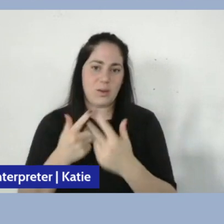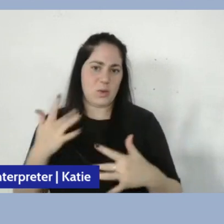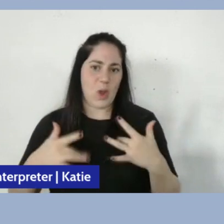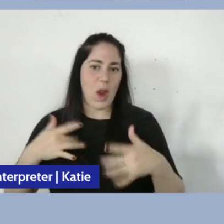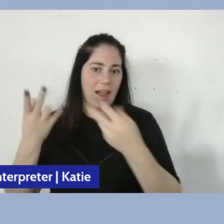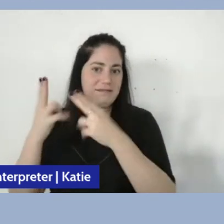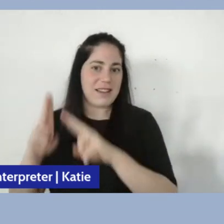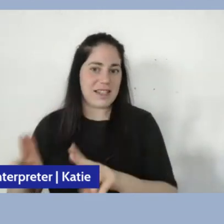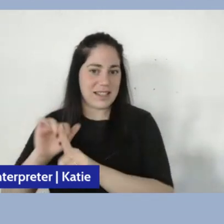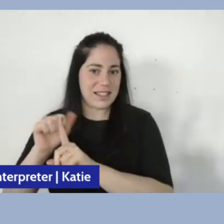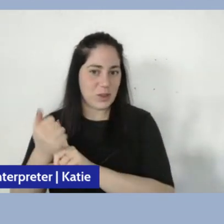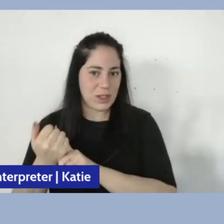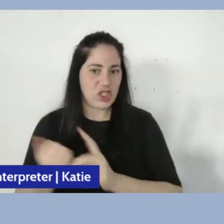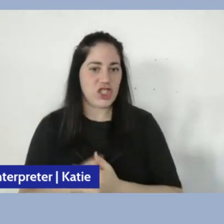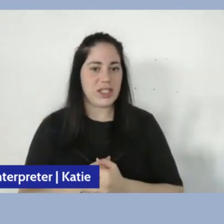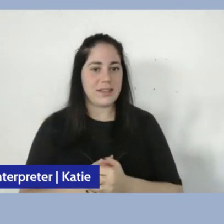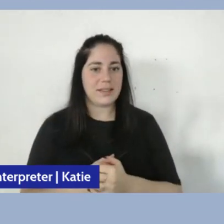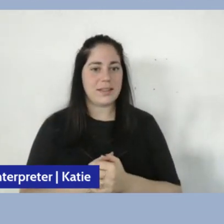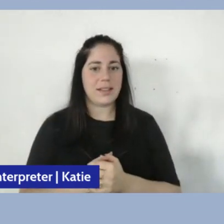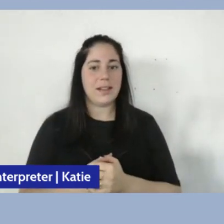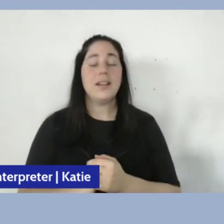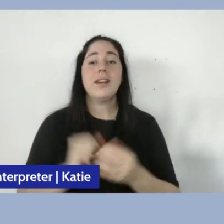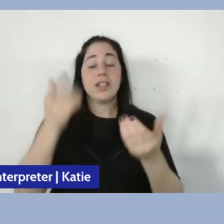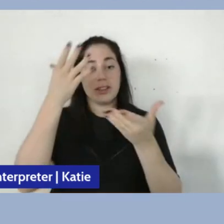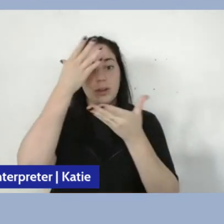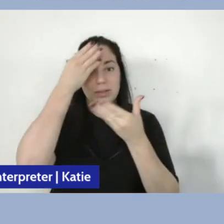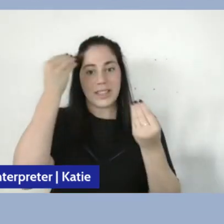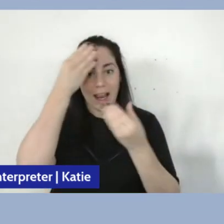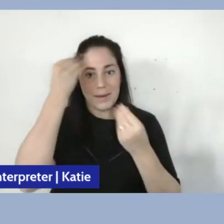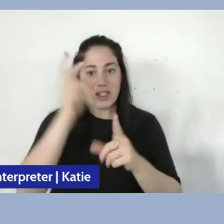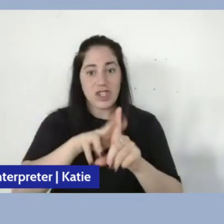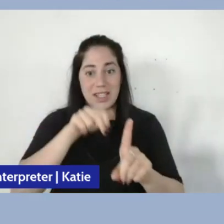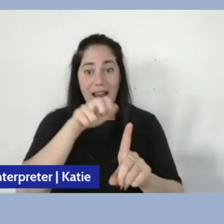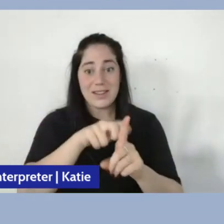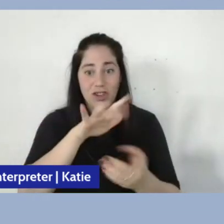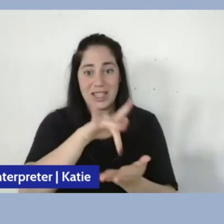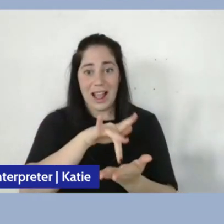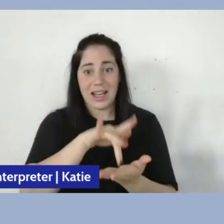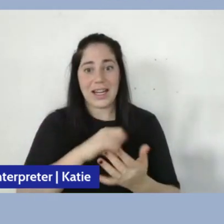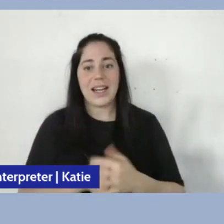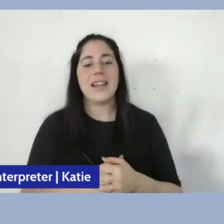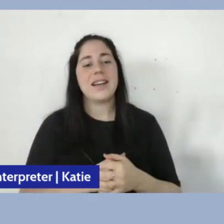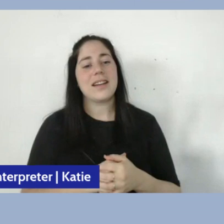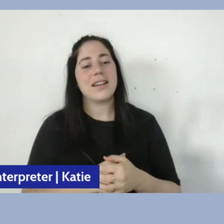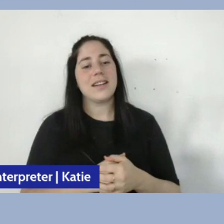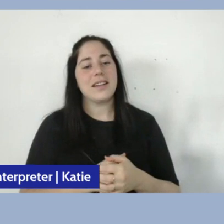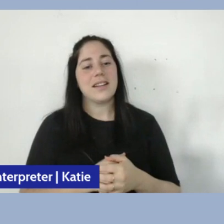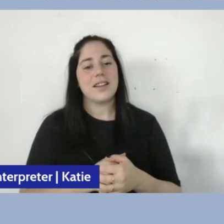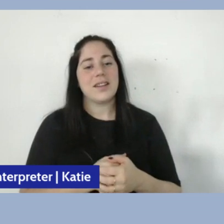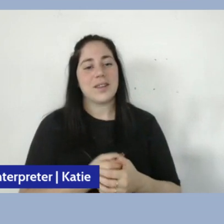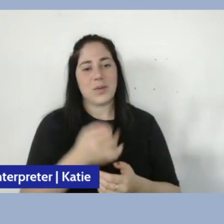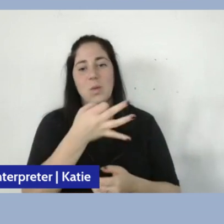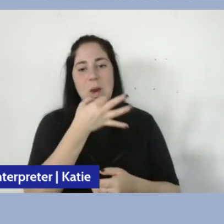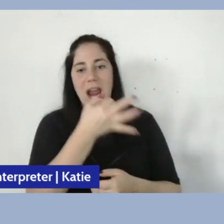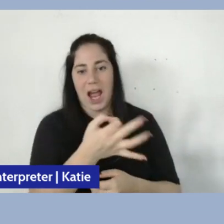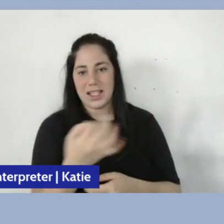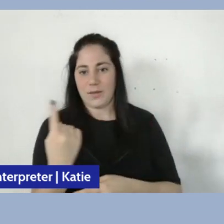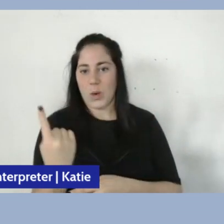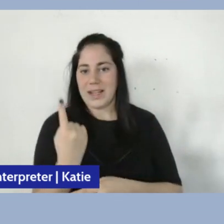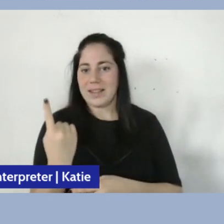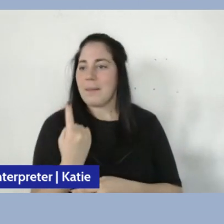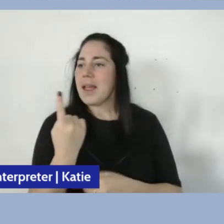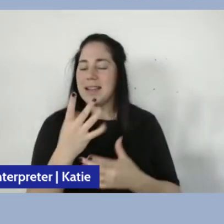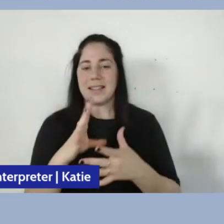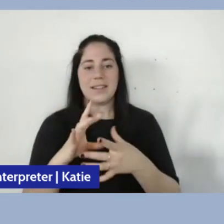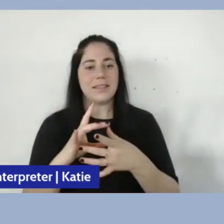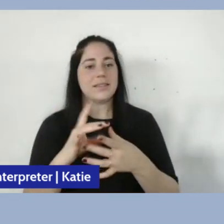When working up a patient in a dementia diagnostic clinic, we routinely engage in independent interpreters who match as closely